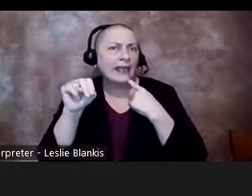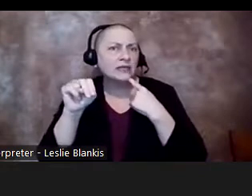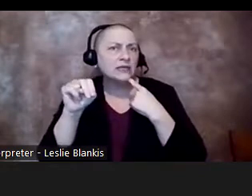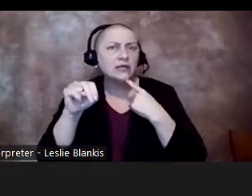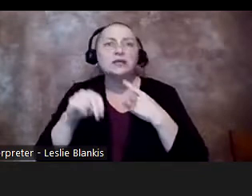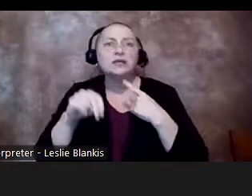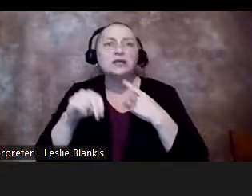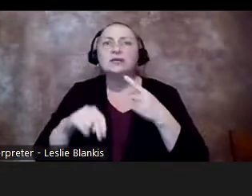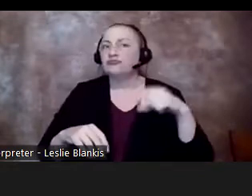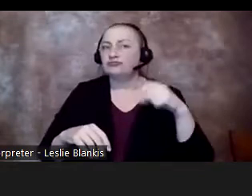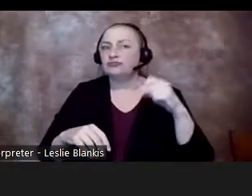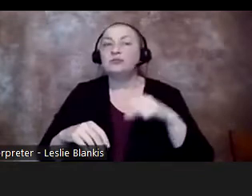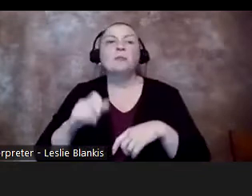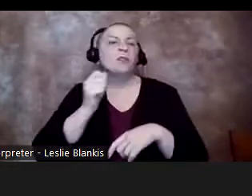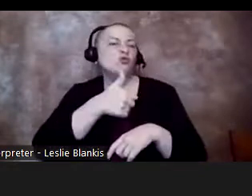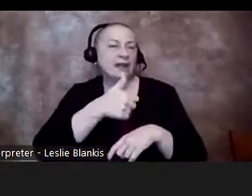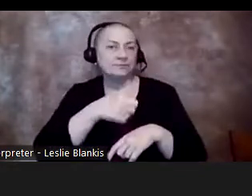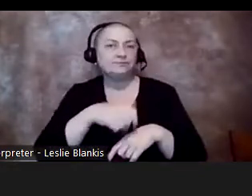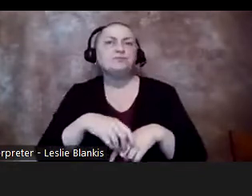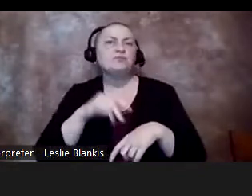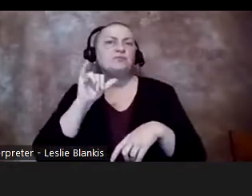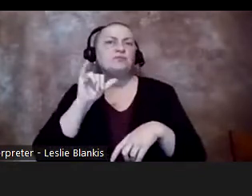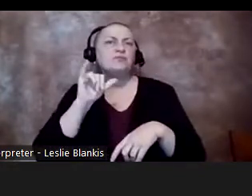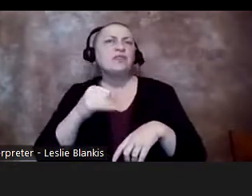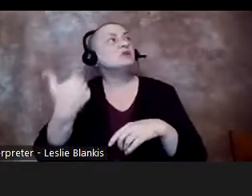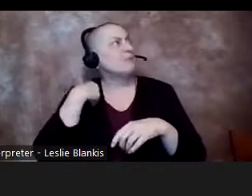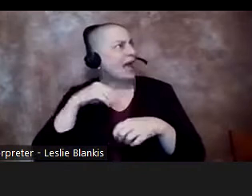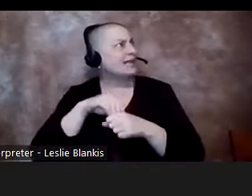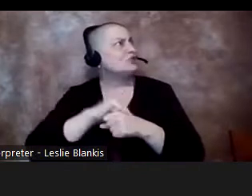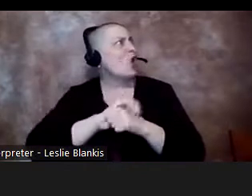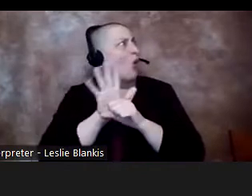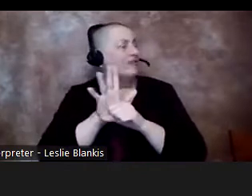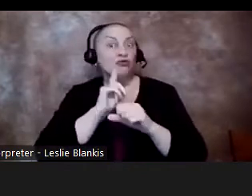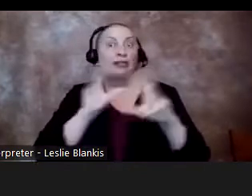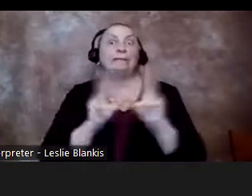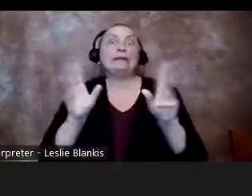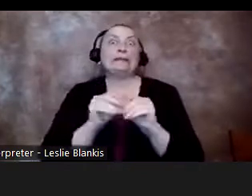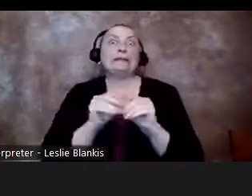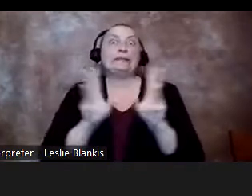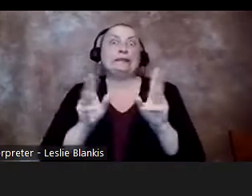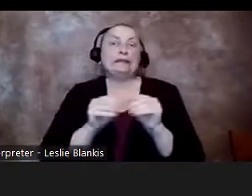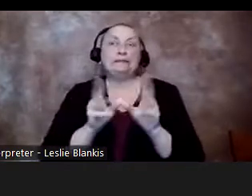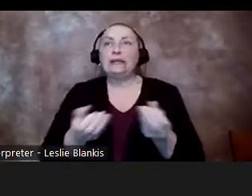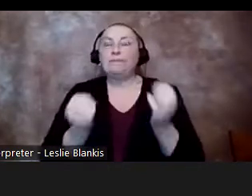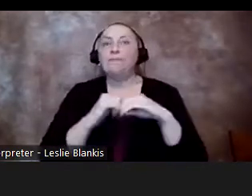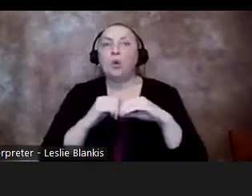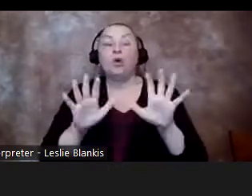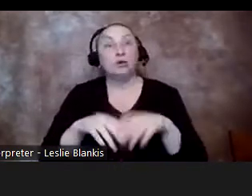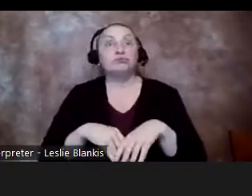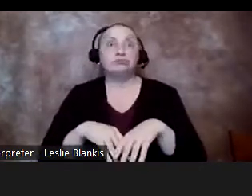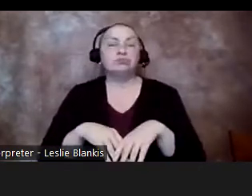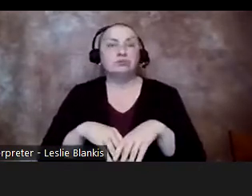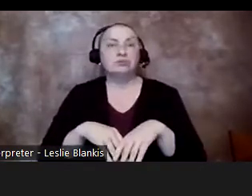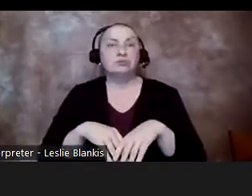Ah, awesome. Yay, okay, it was back in our COVID times that we were really meeting a whole lot more back in that